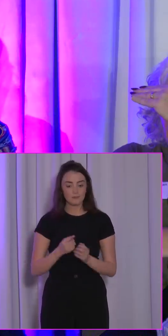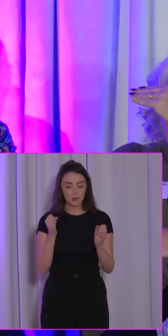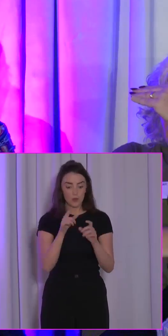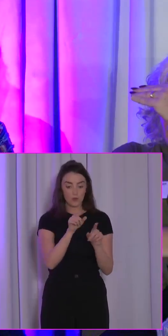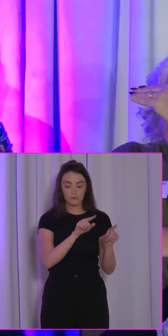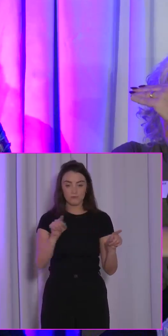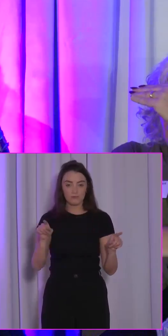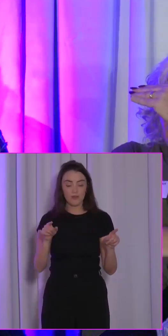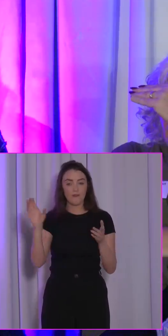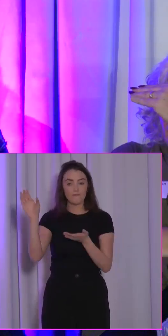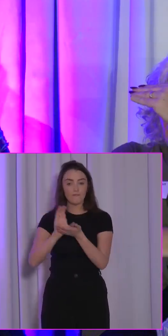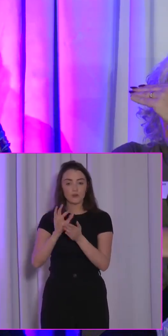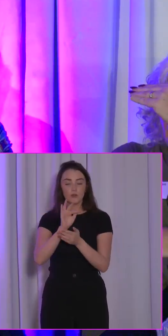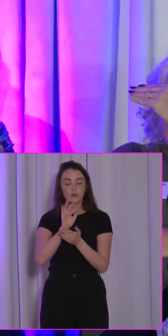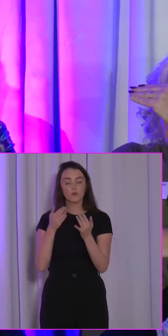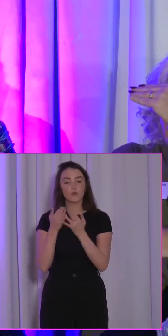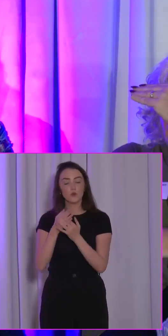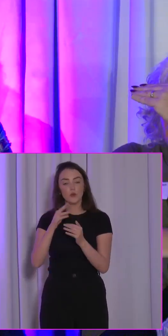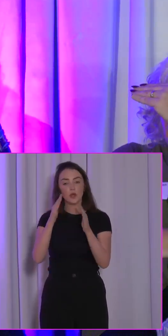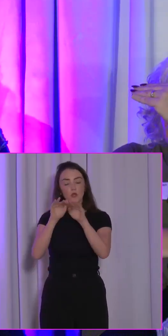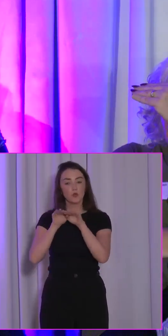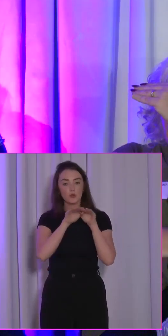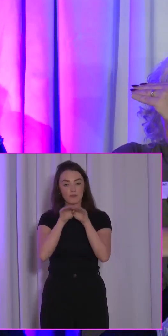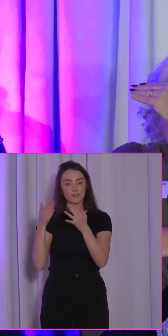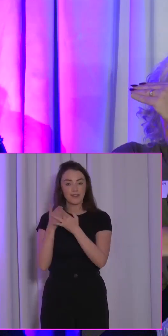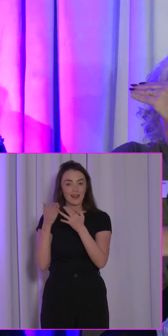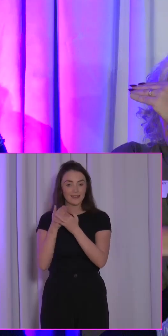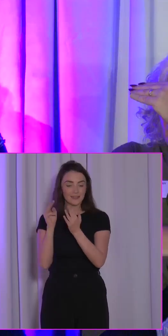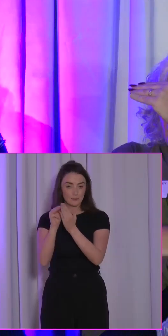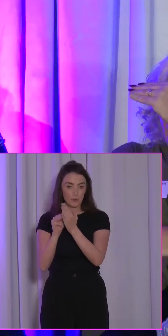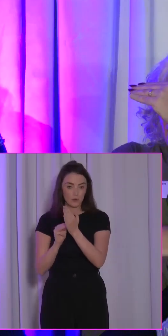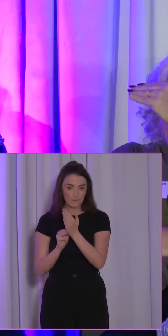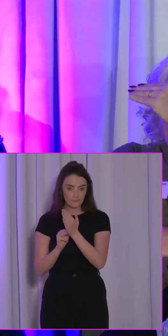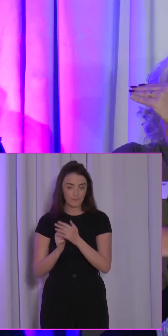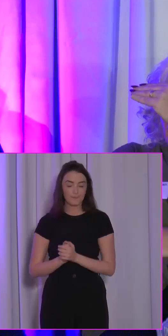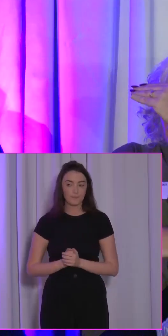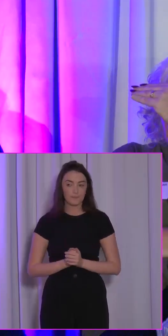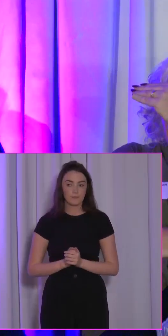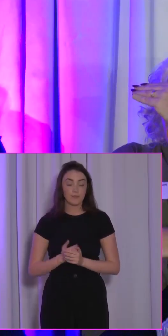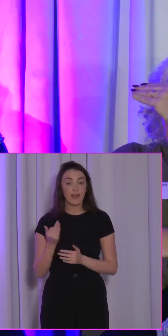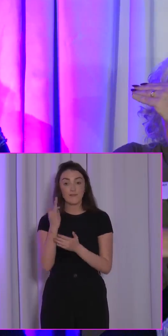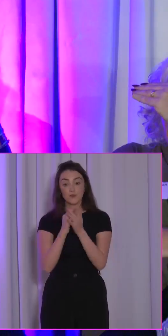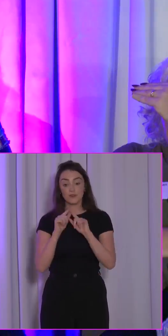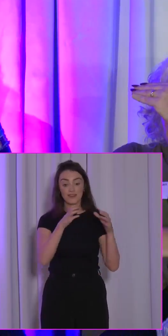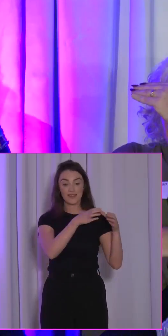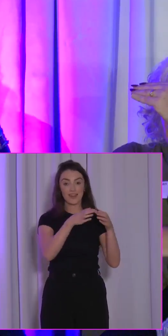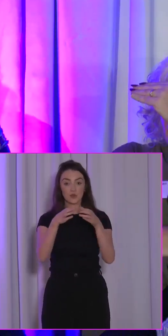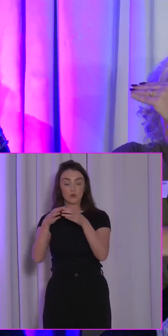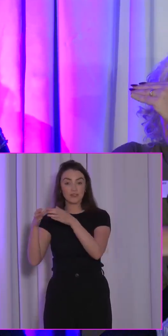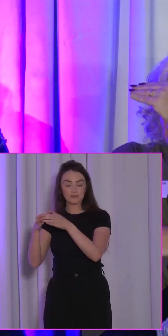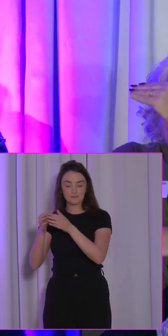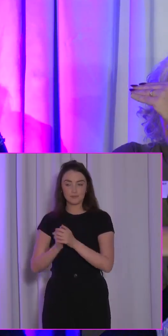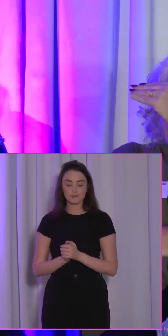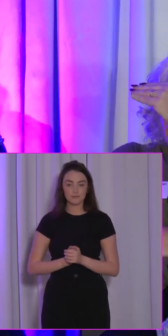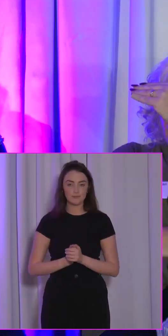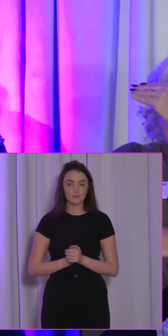is funded under the Universal Access Programme. So we would have, there are a couple of different categories where we